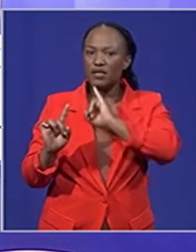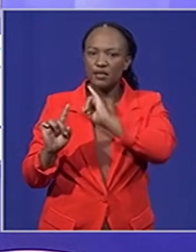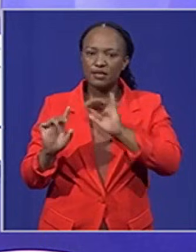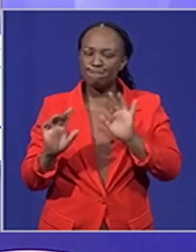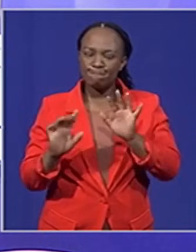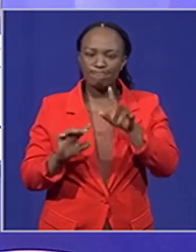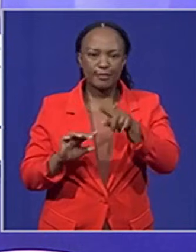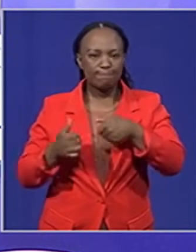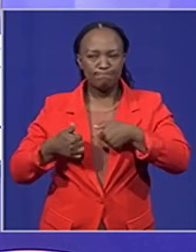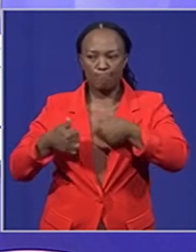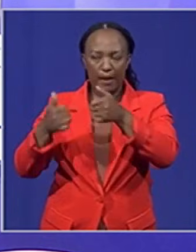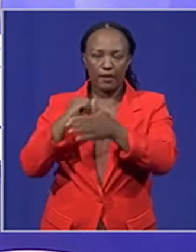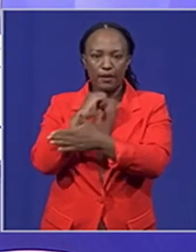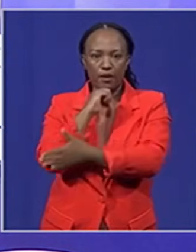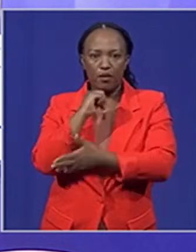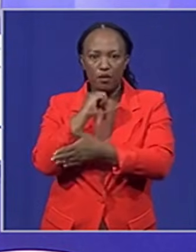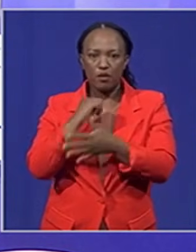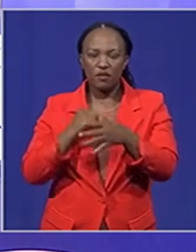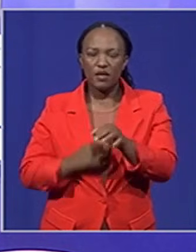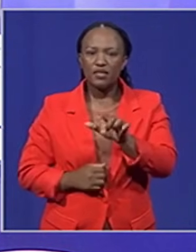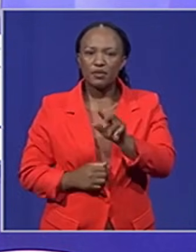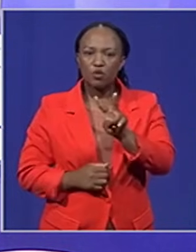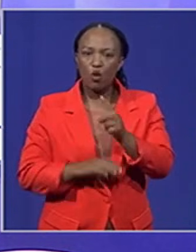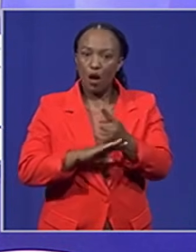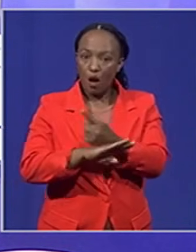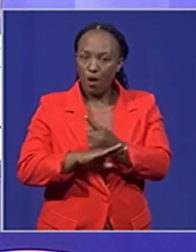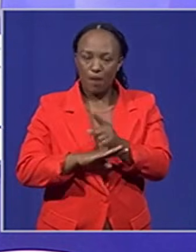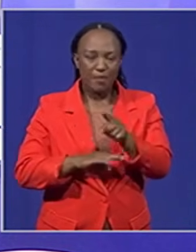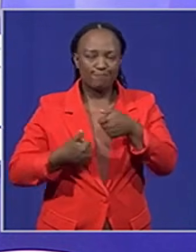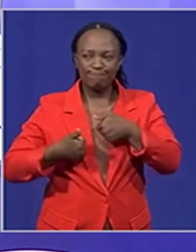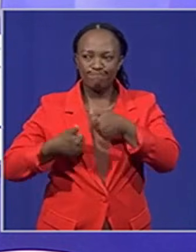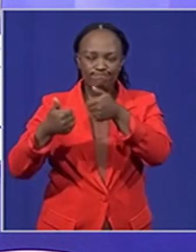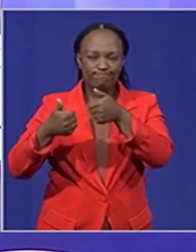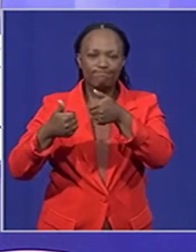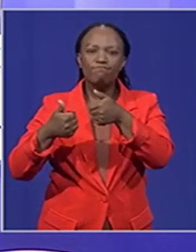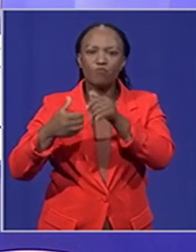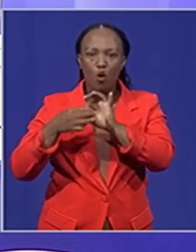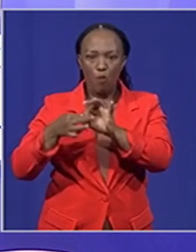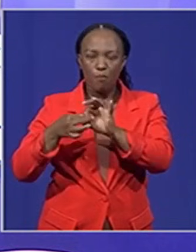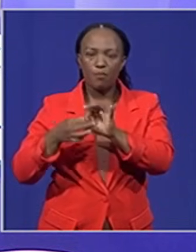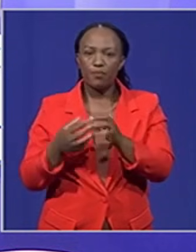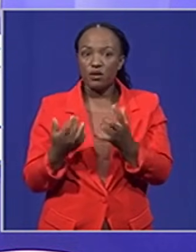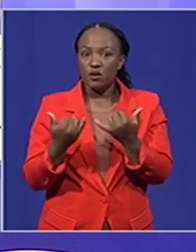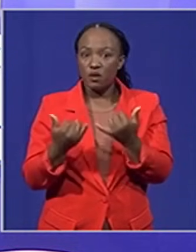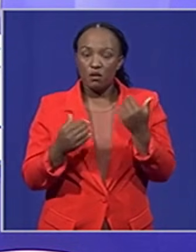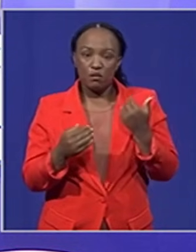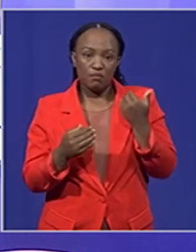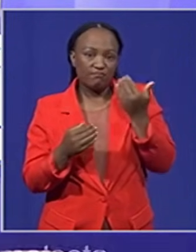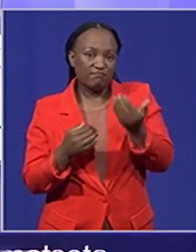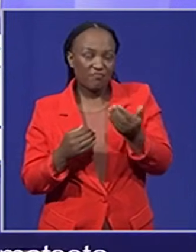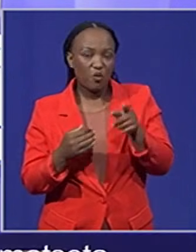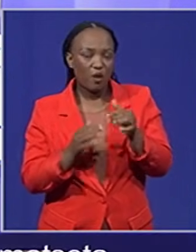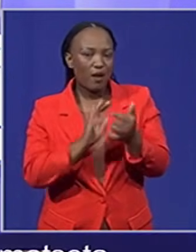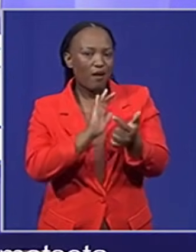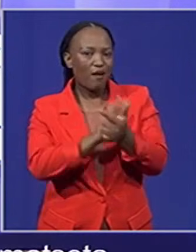ka mononageng. Saidman o file diiri tše 72 go tšwa ka mononageng. Kgoro e re se latela ditiragalo tša go tshela